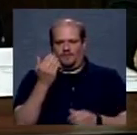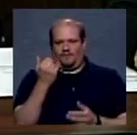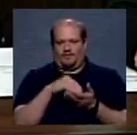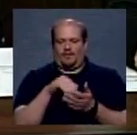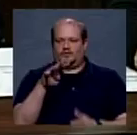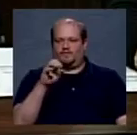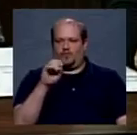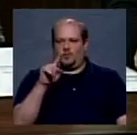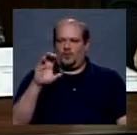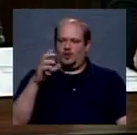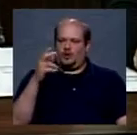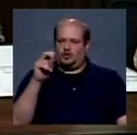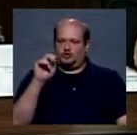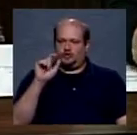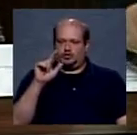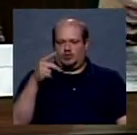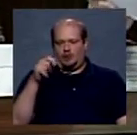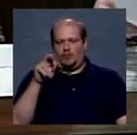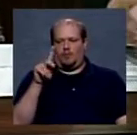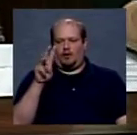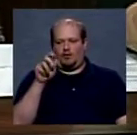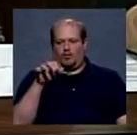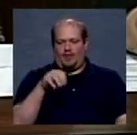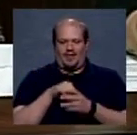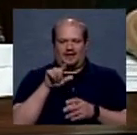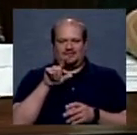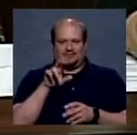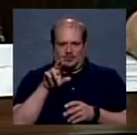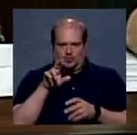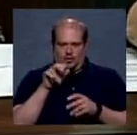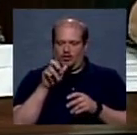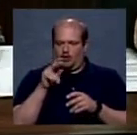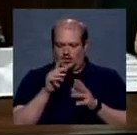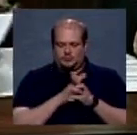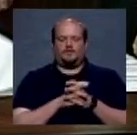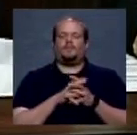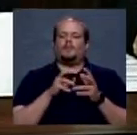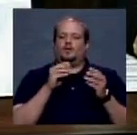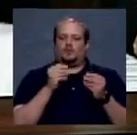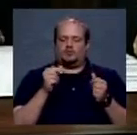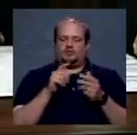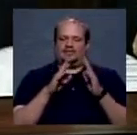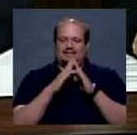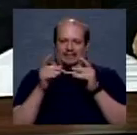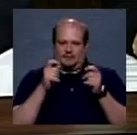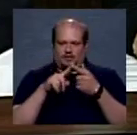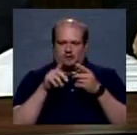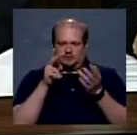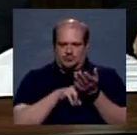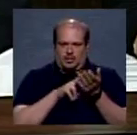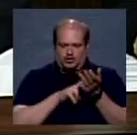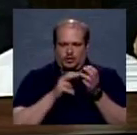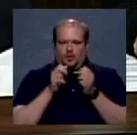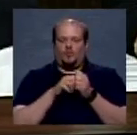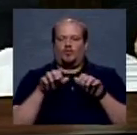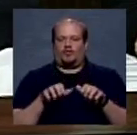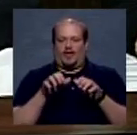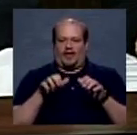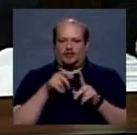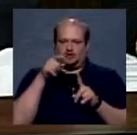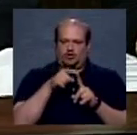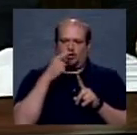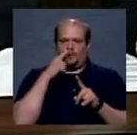Chenal Parkway in the city of Little Rock, Arkansas, and for the purposes, a resolution authorized the city manager to enter into a contract with Action Target